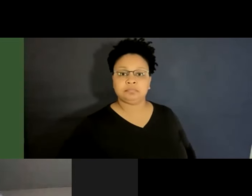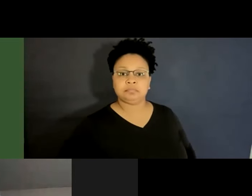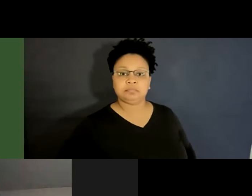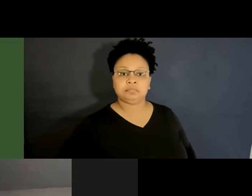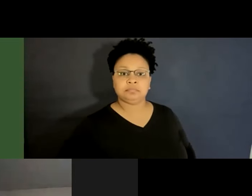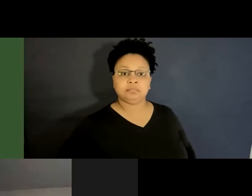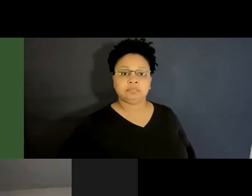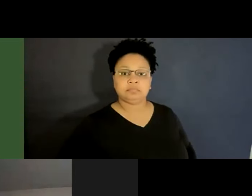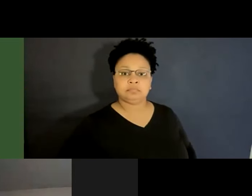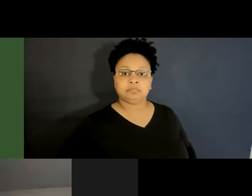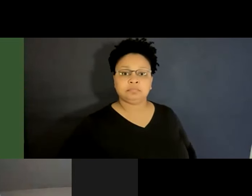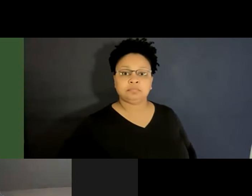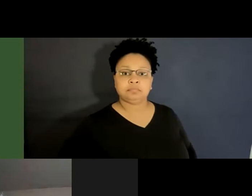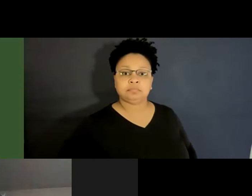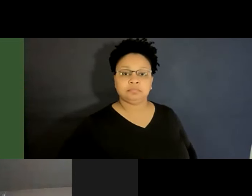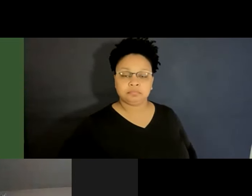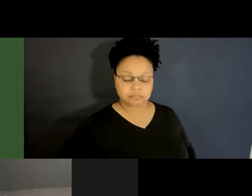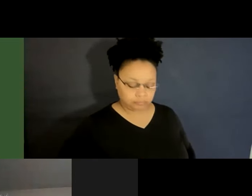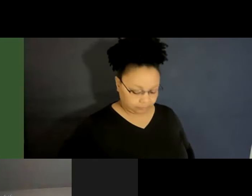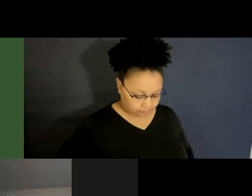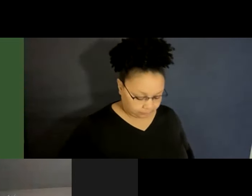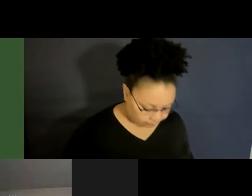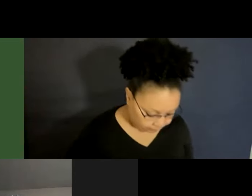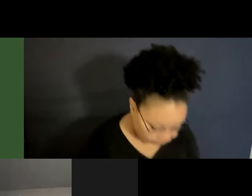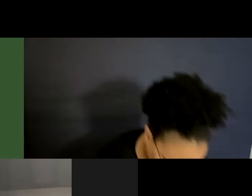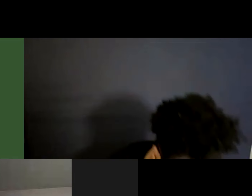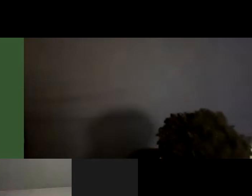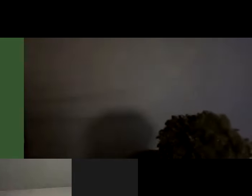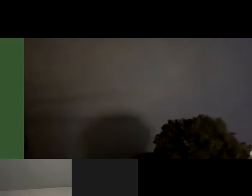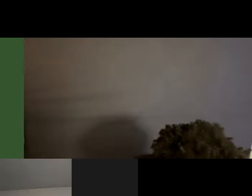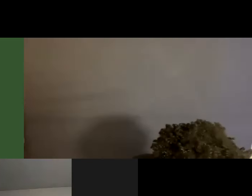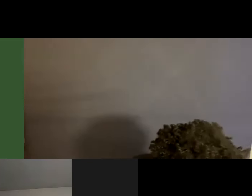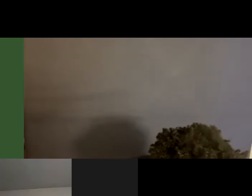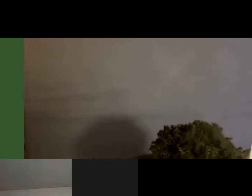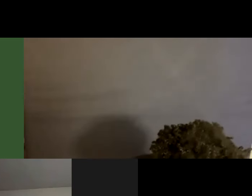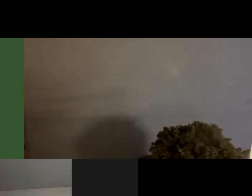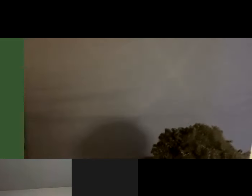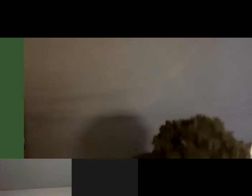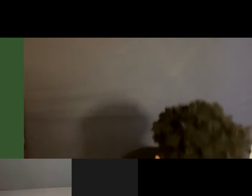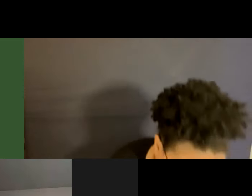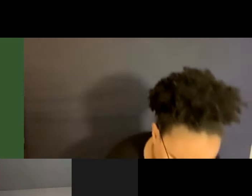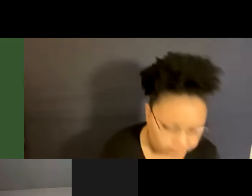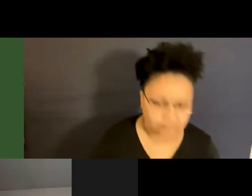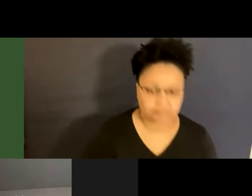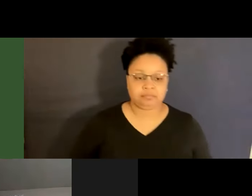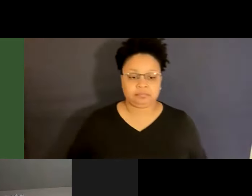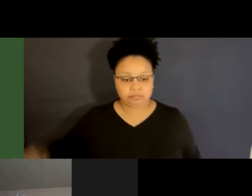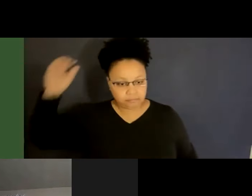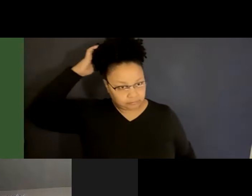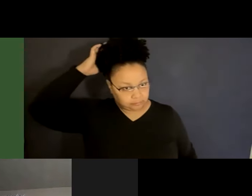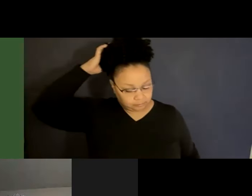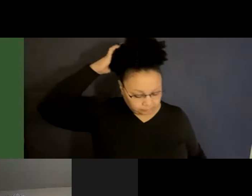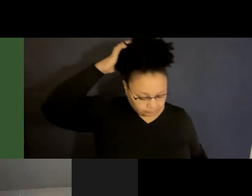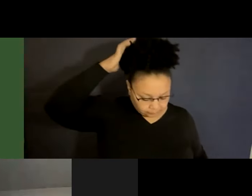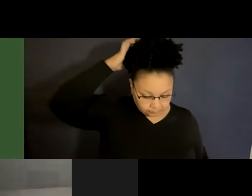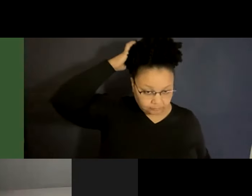welcome and introduction. Okay. Okay, so just let me know when you turn the video on. You can actually